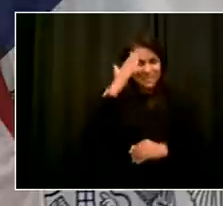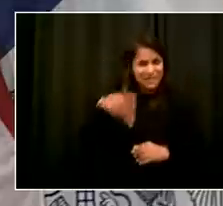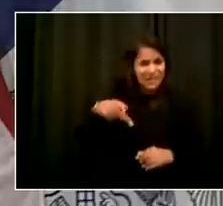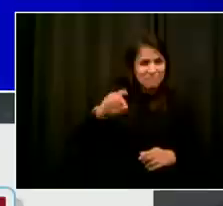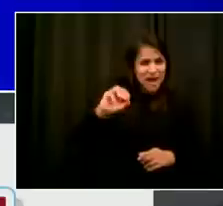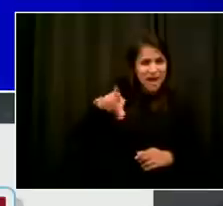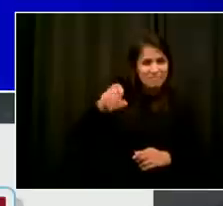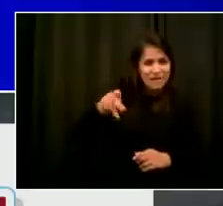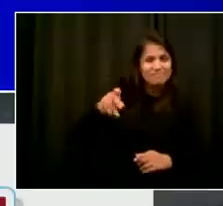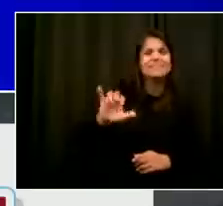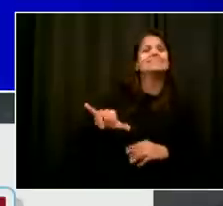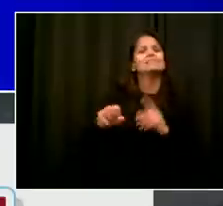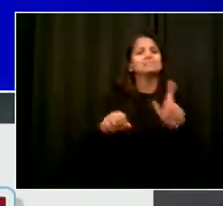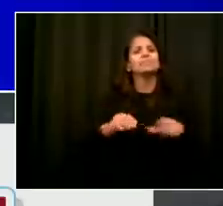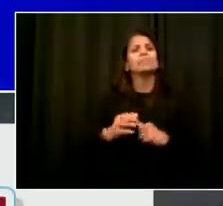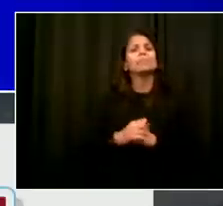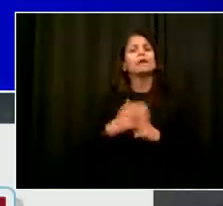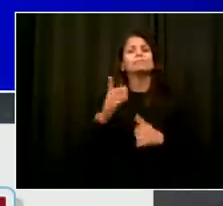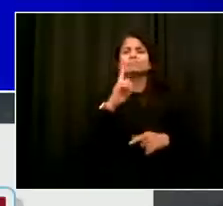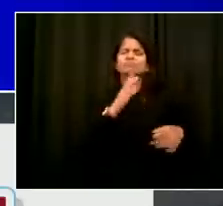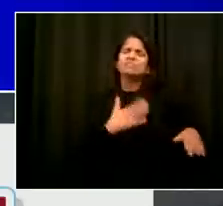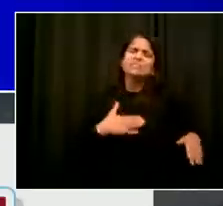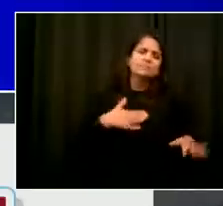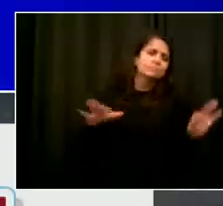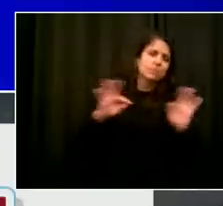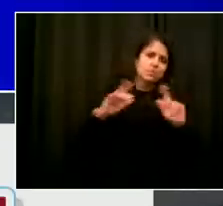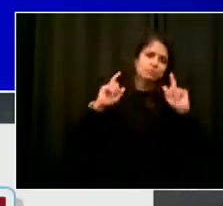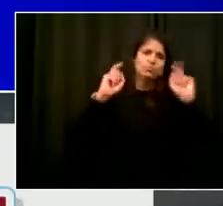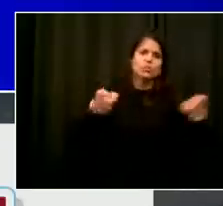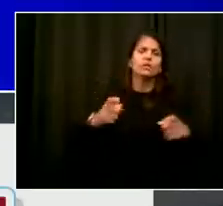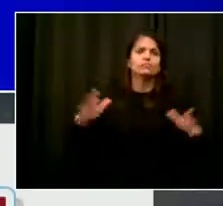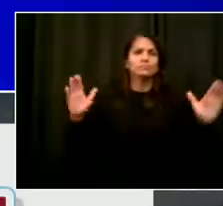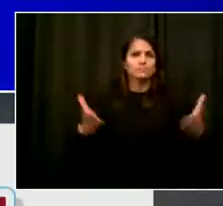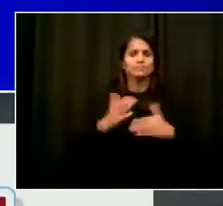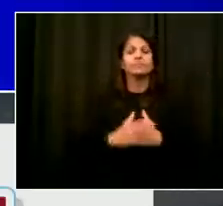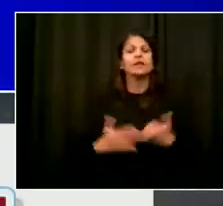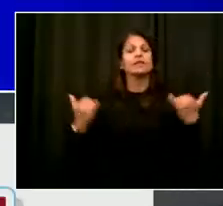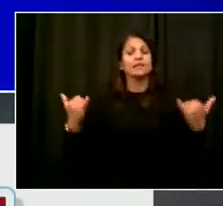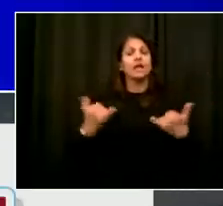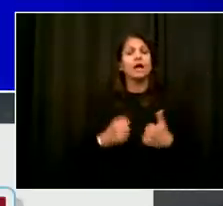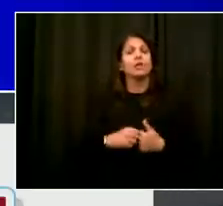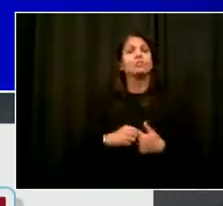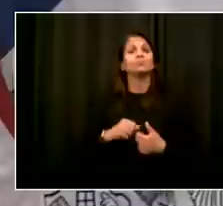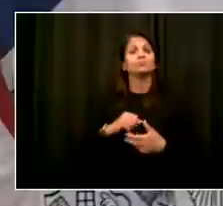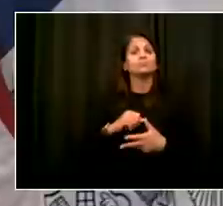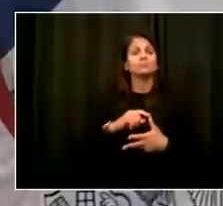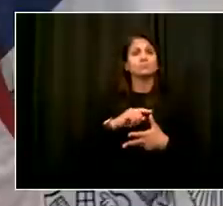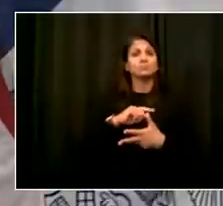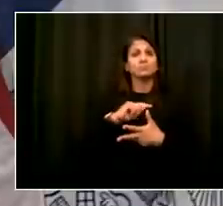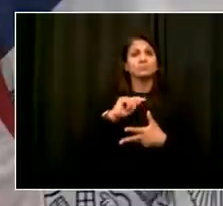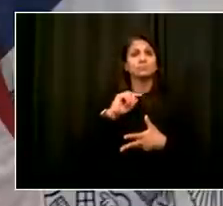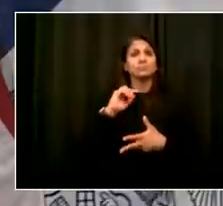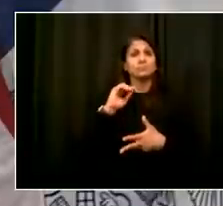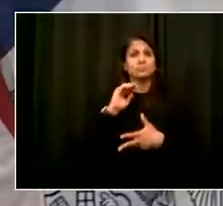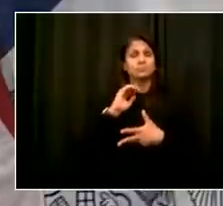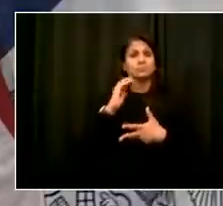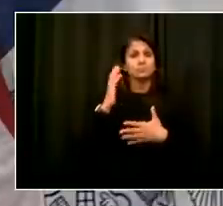now. All right, let me go to our daily indicators. And again, this is another day where we have